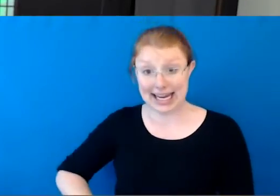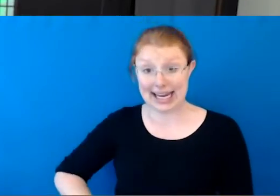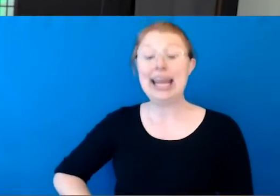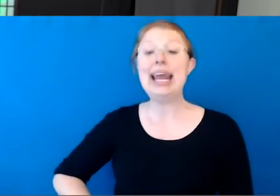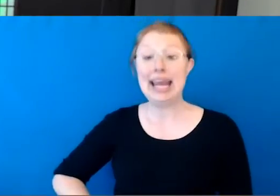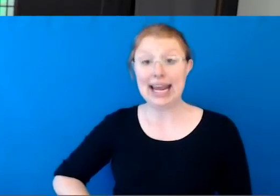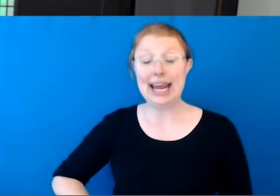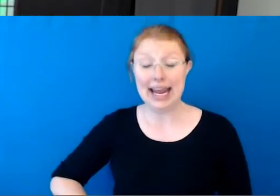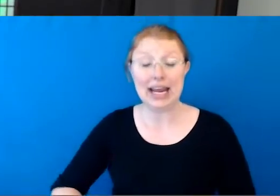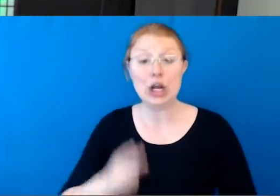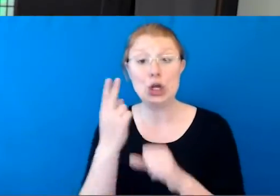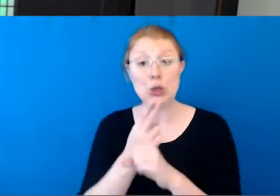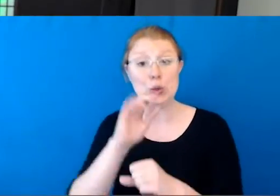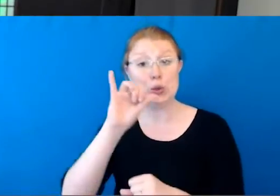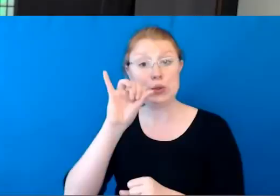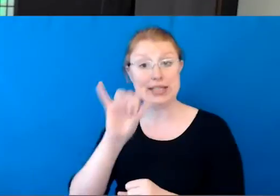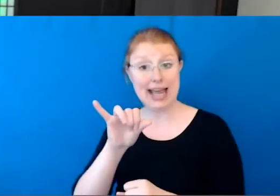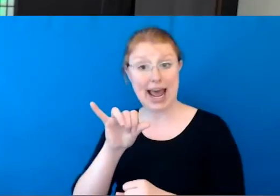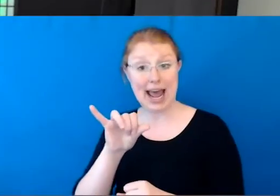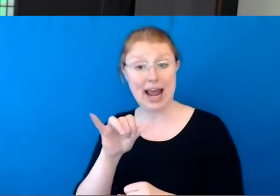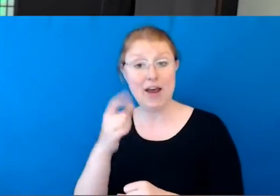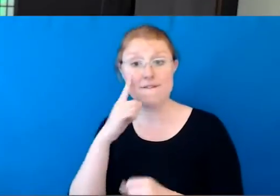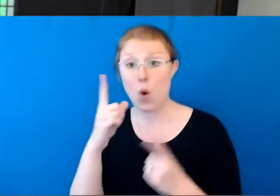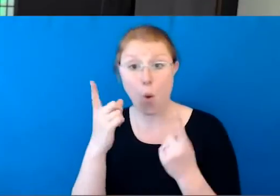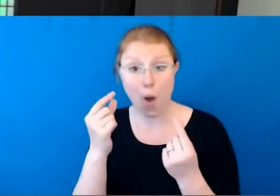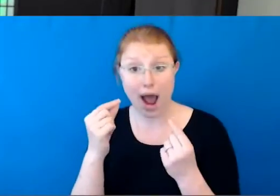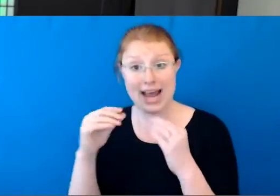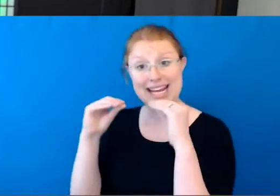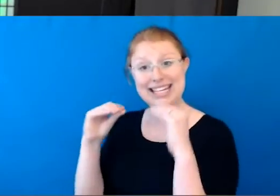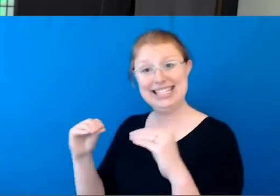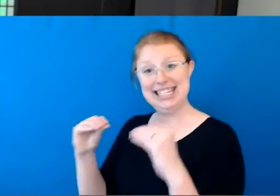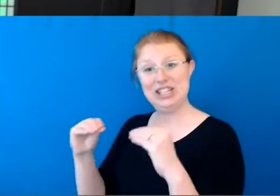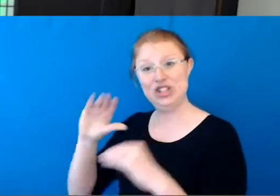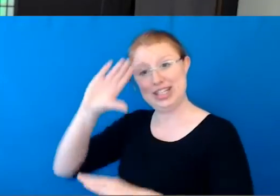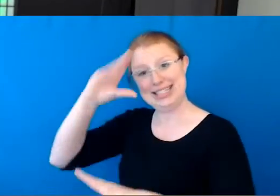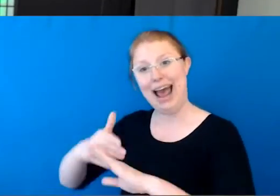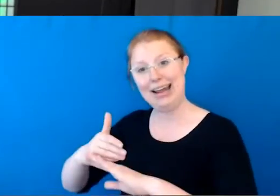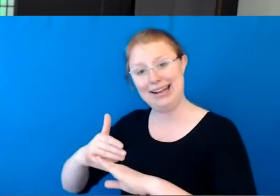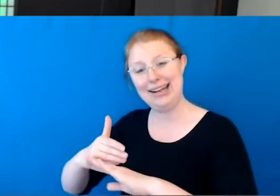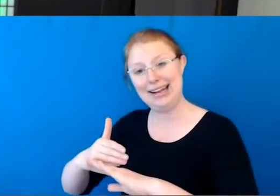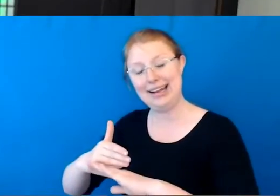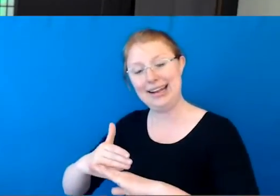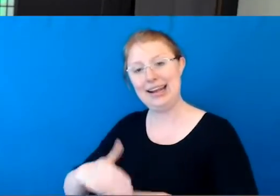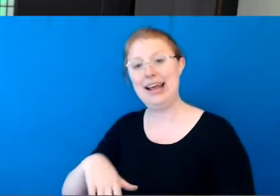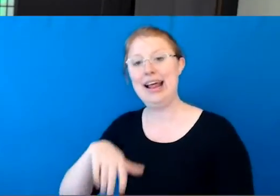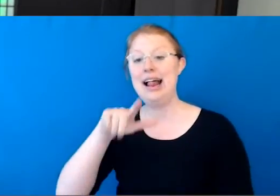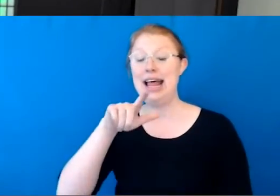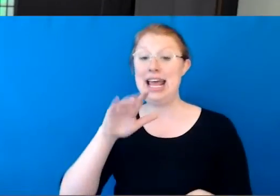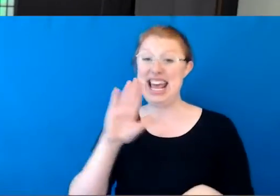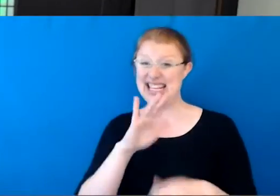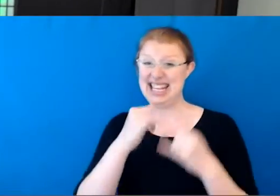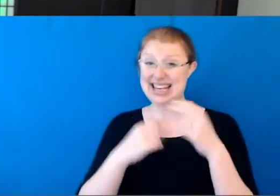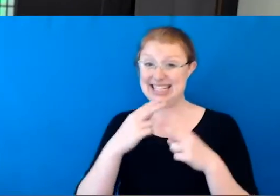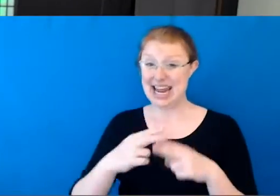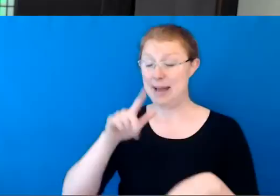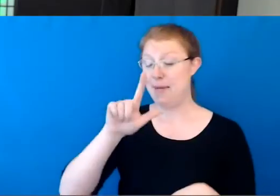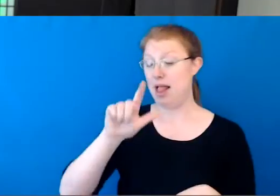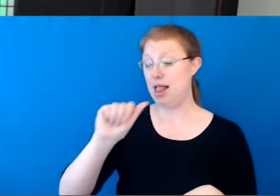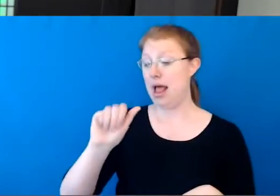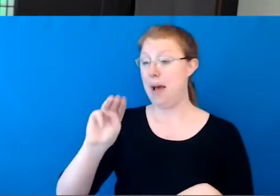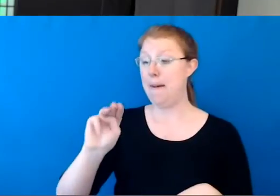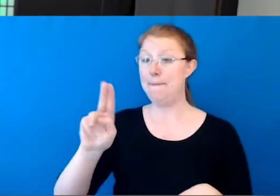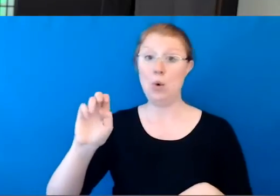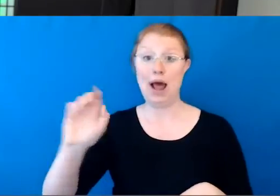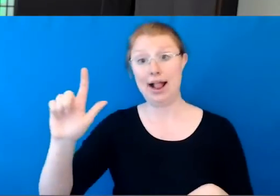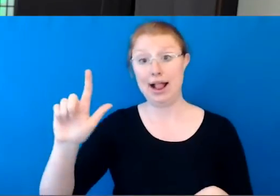these words, to someone he's referring to as his son. The name Lemuel means for God,